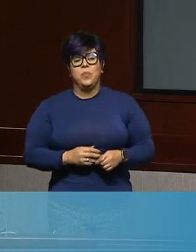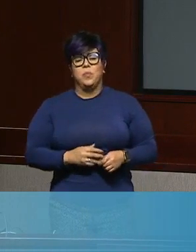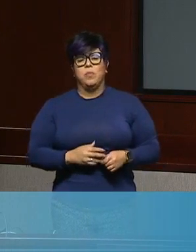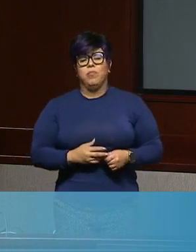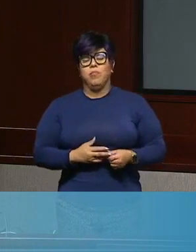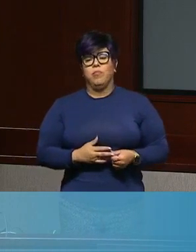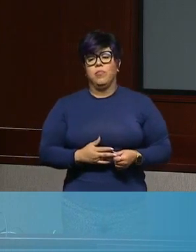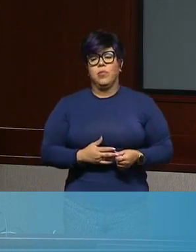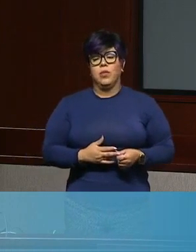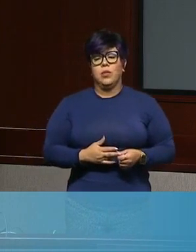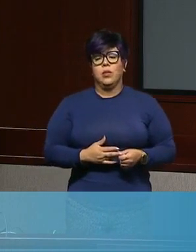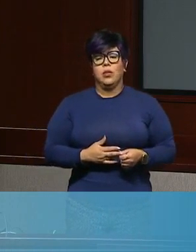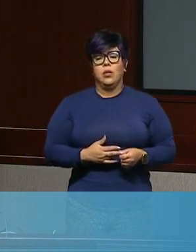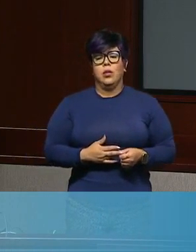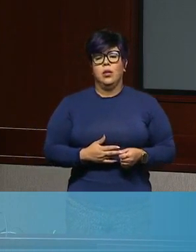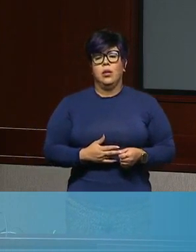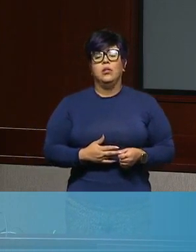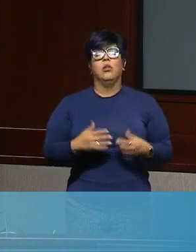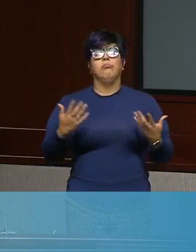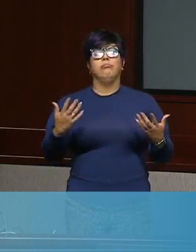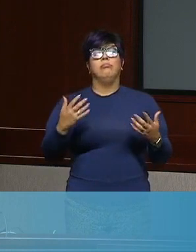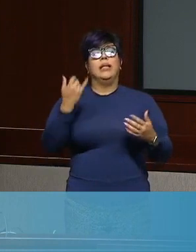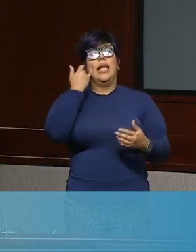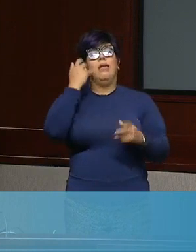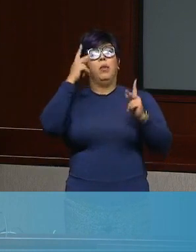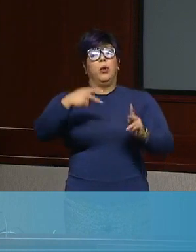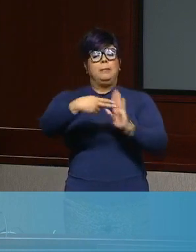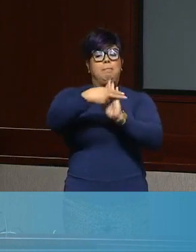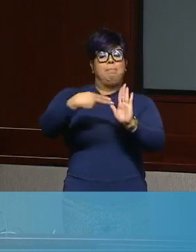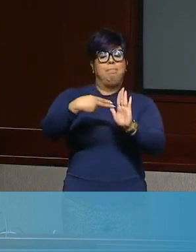makes someone presumed recovered?